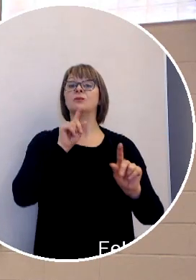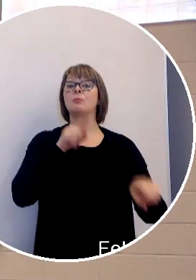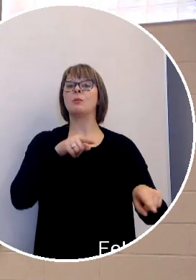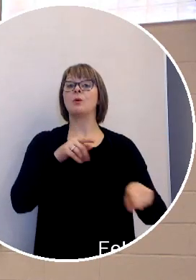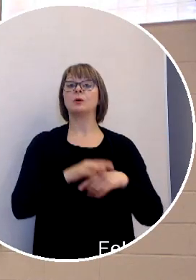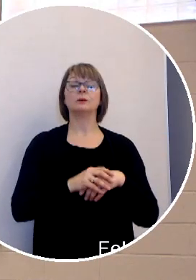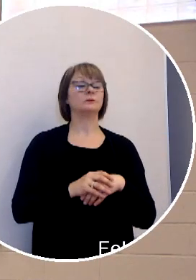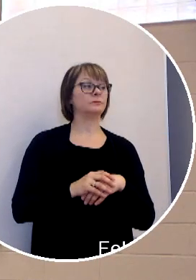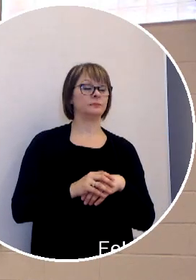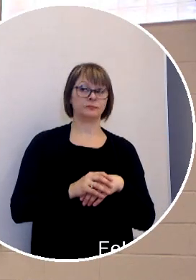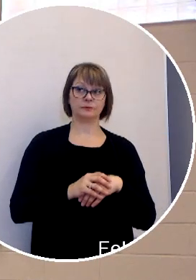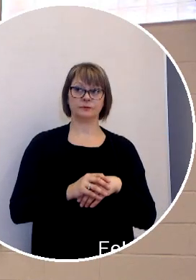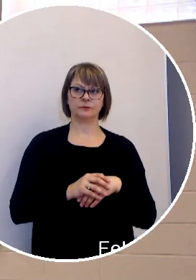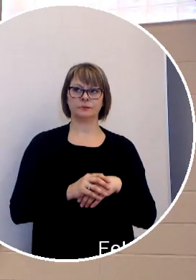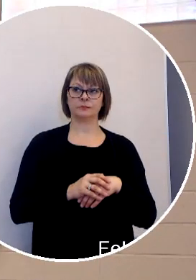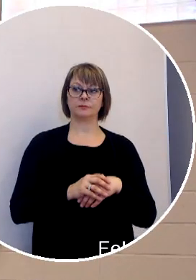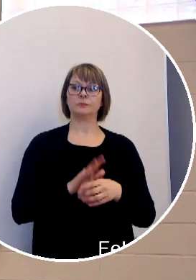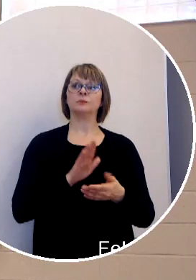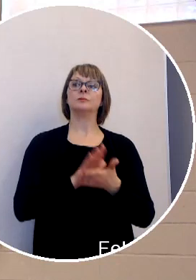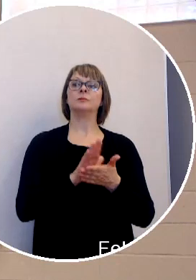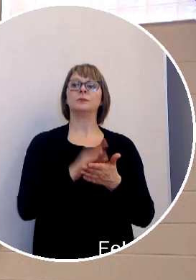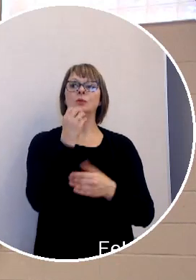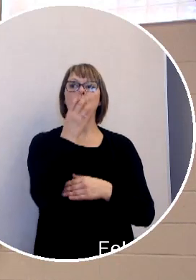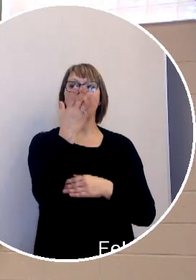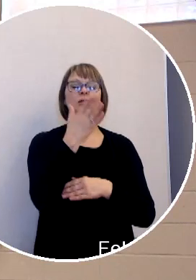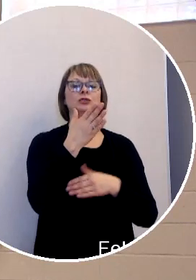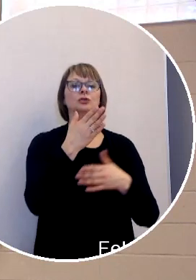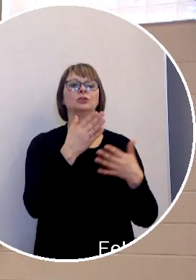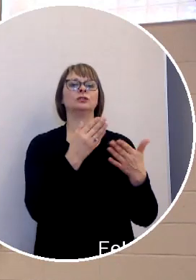is the School Foundation, and I'll ask Trustee Harris to